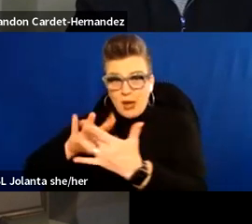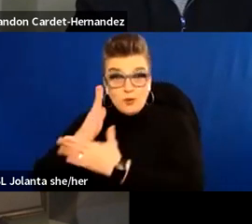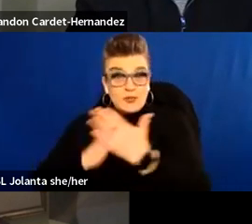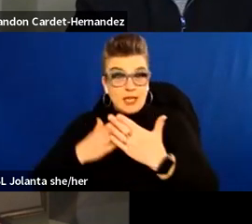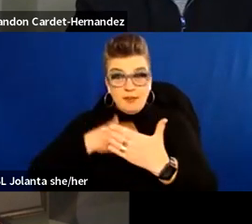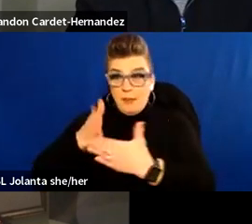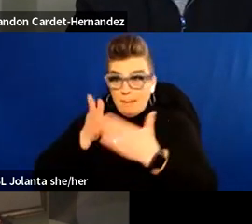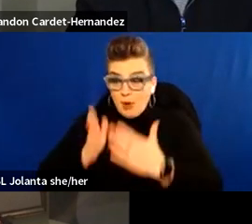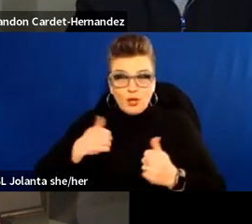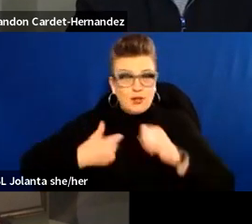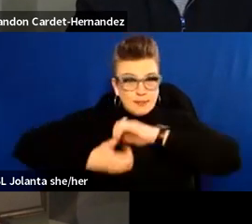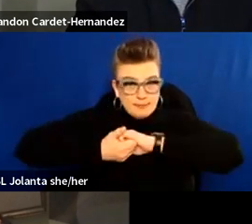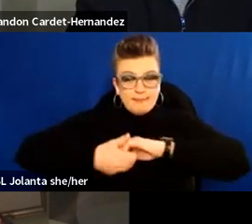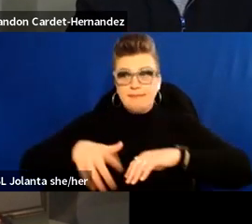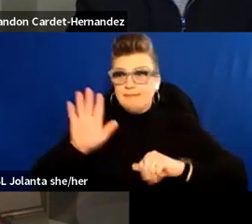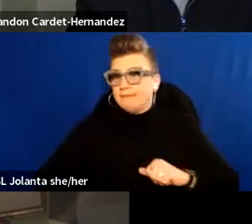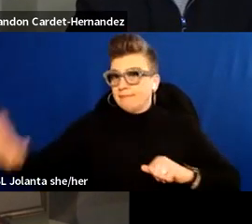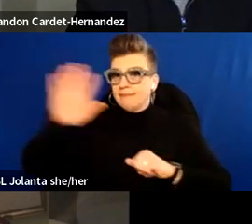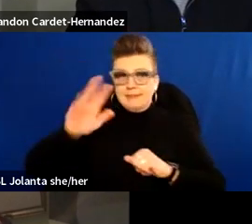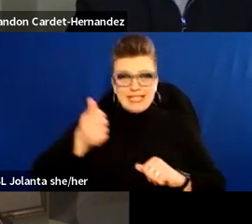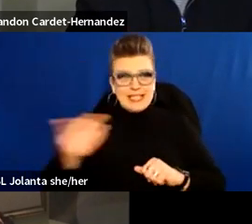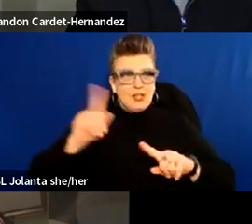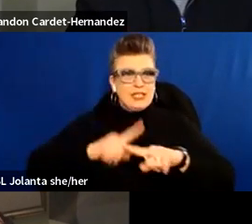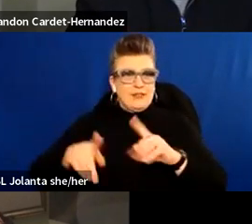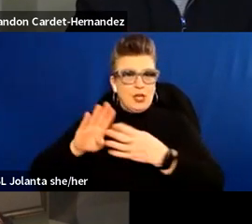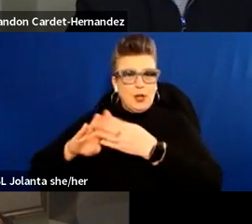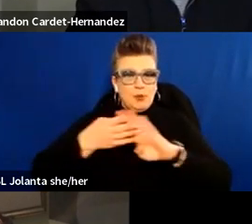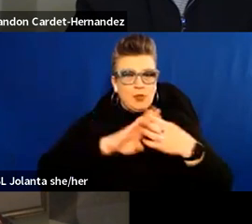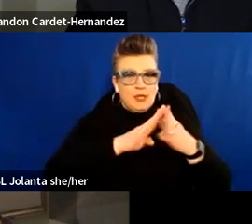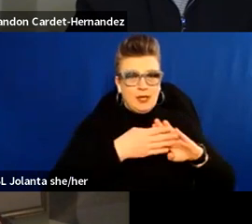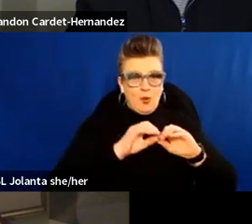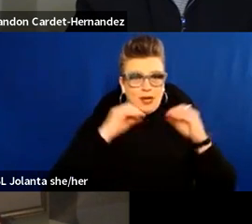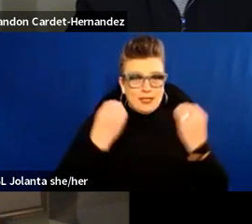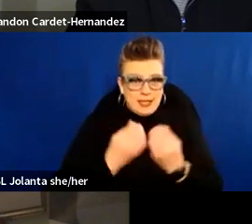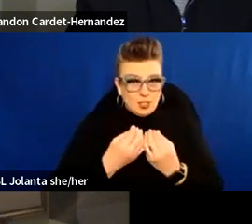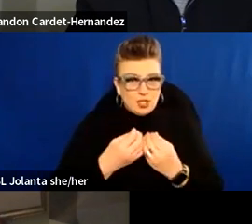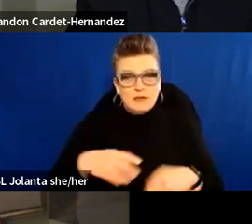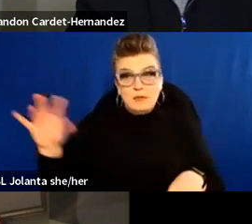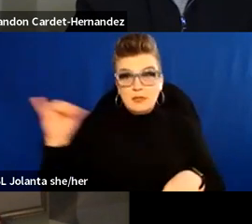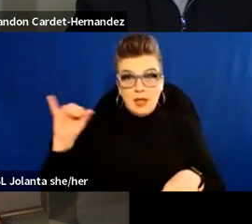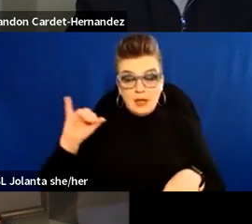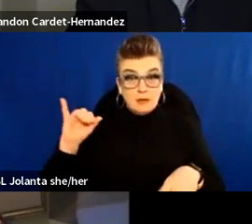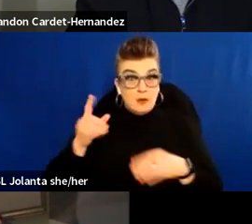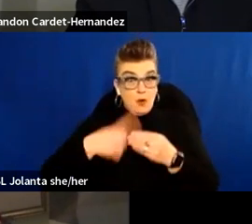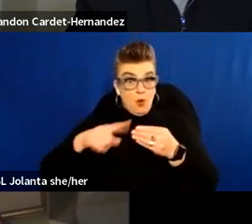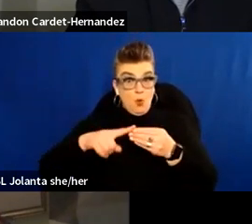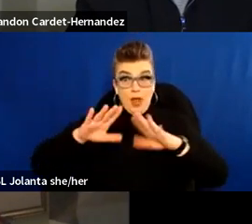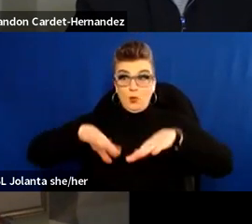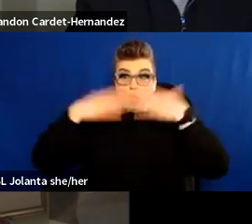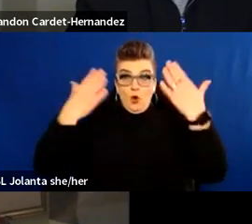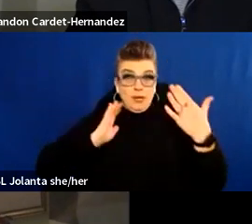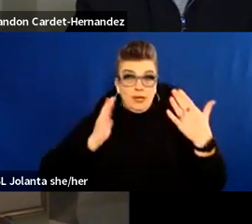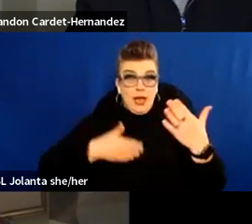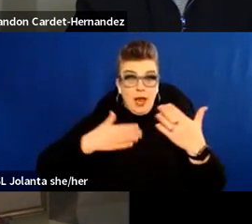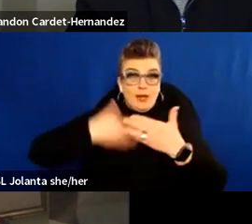community partners throughout a number of different community organizations and when we open up our next